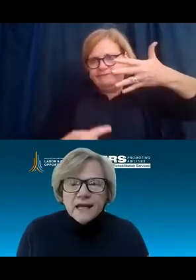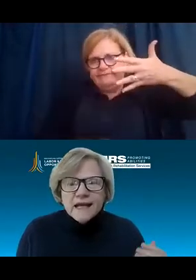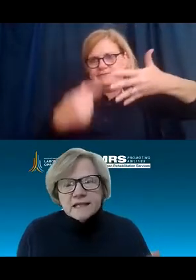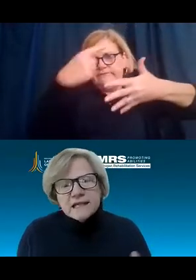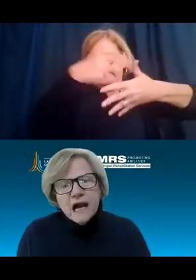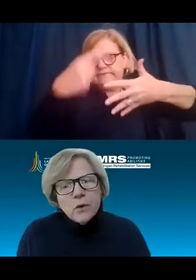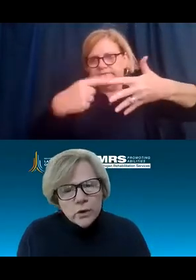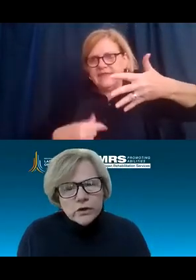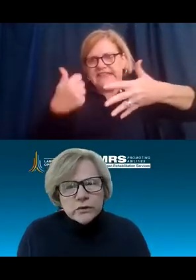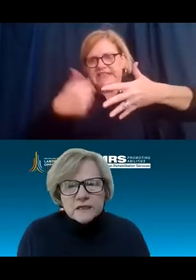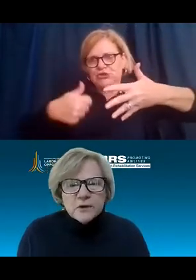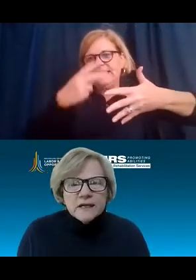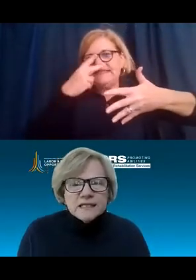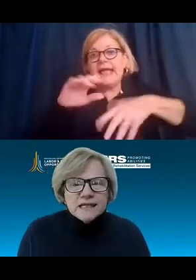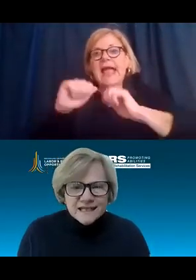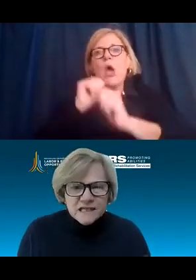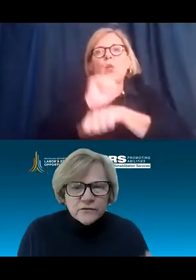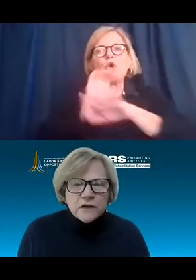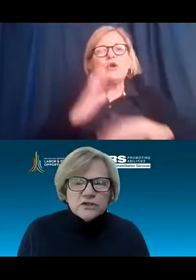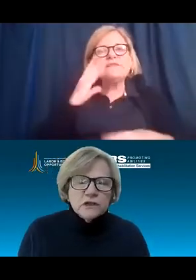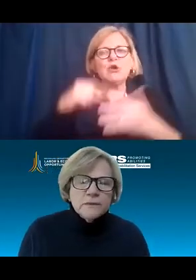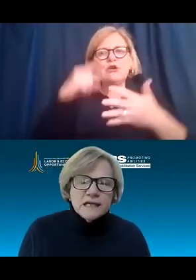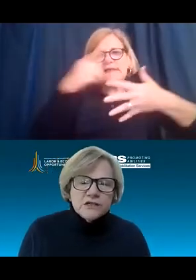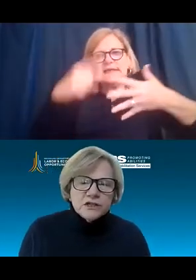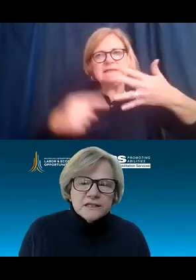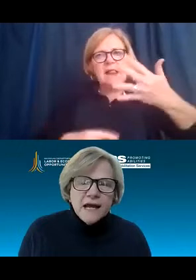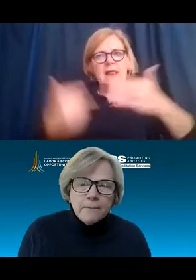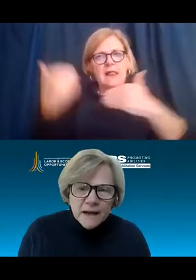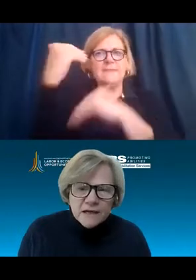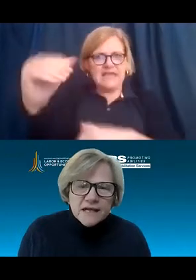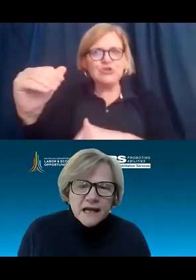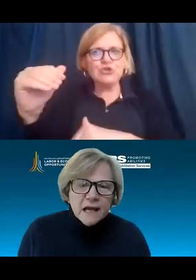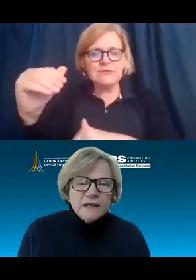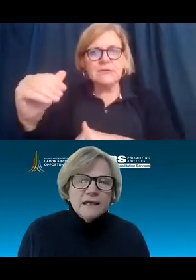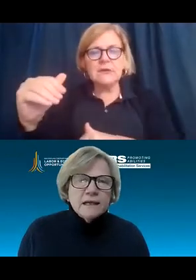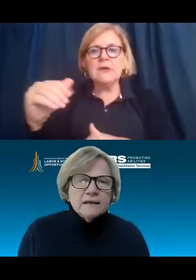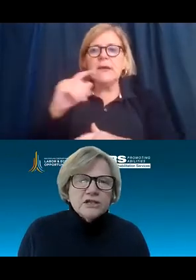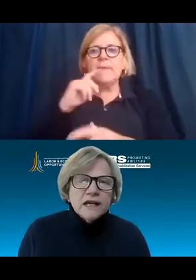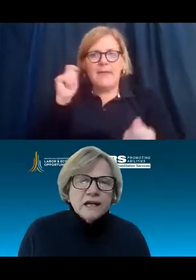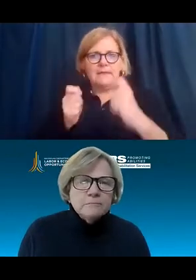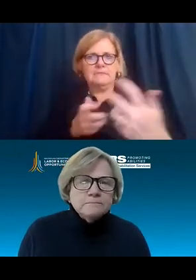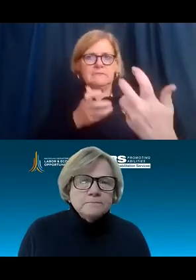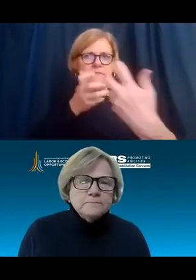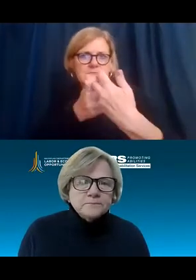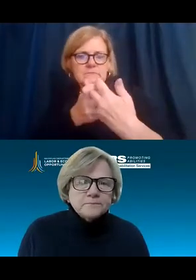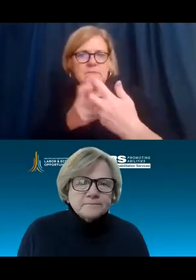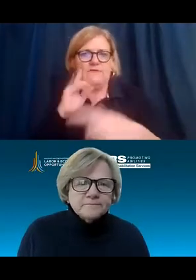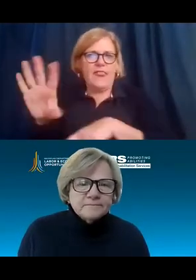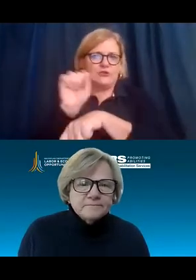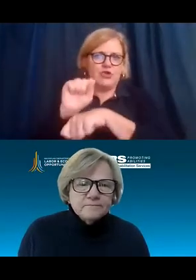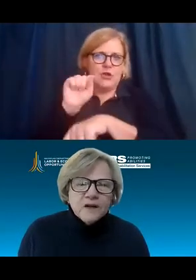time and see how a worker experiencing these functional limitations might be accommodated on the job.